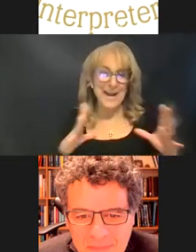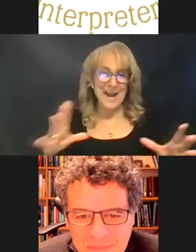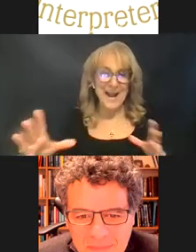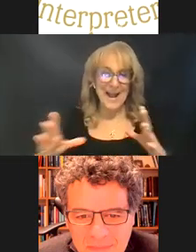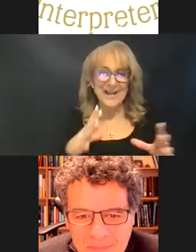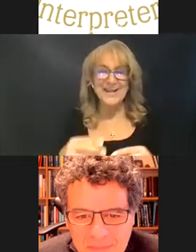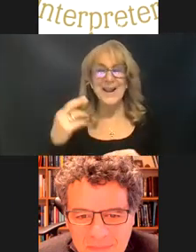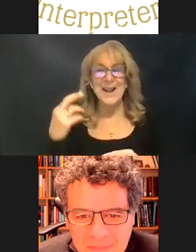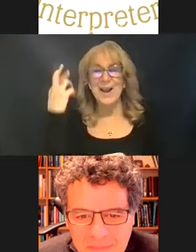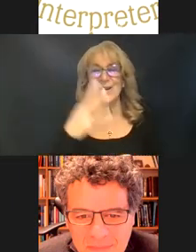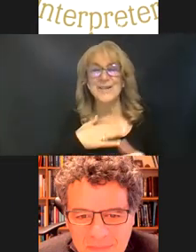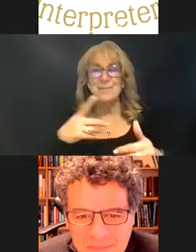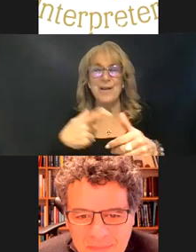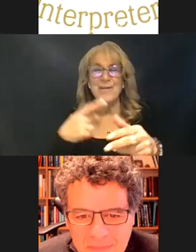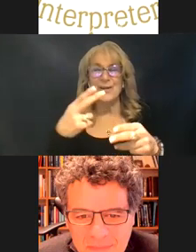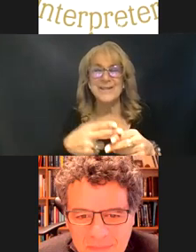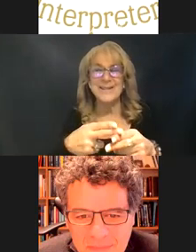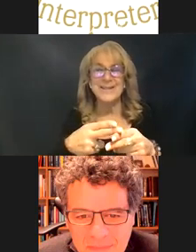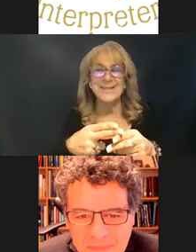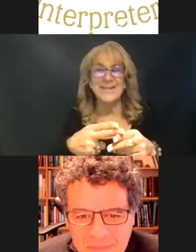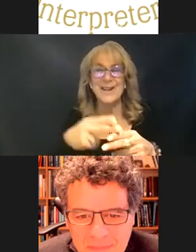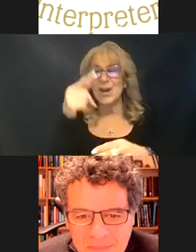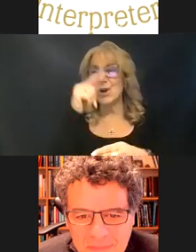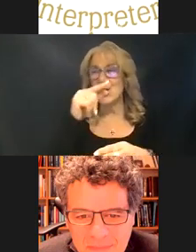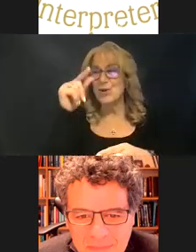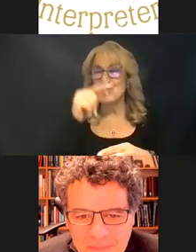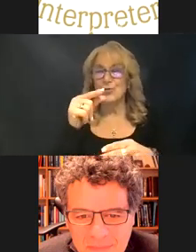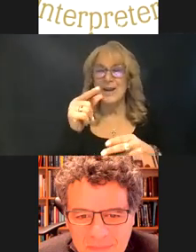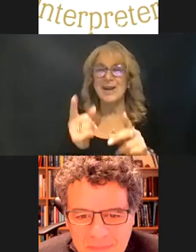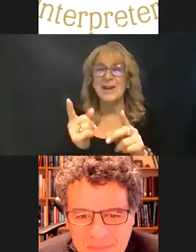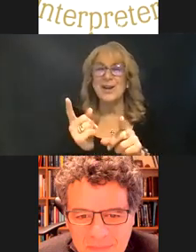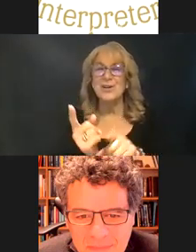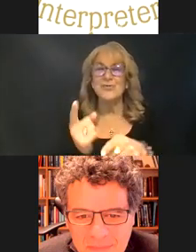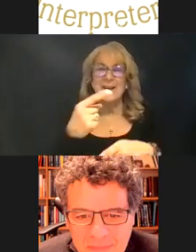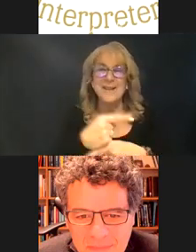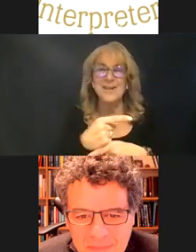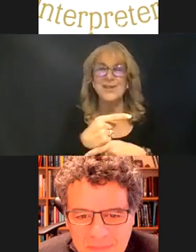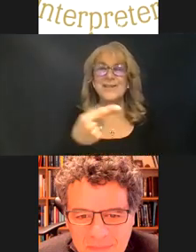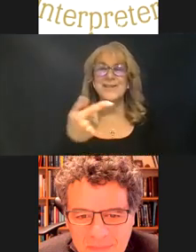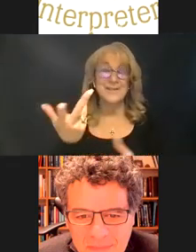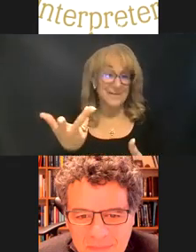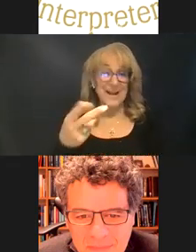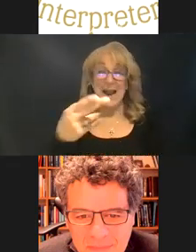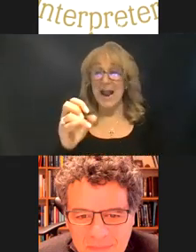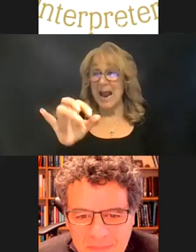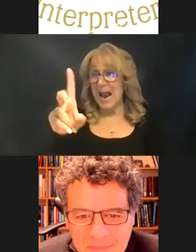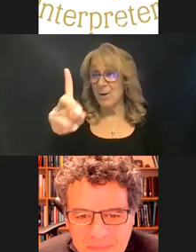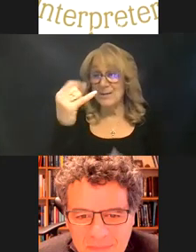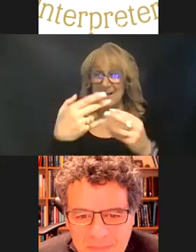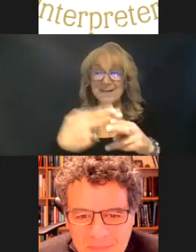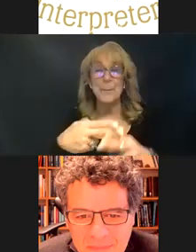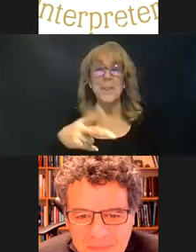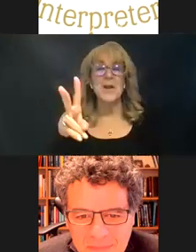my first name is the Greek translation of Howard's last name. But I'm here to tell you about vortices. And what are